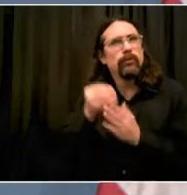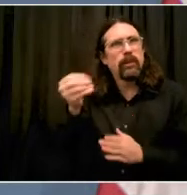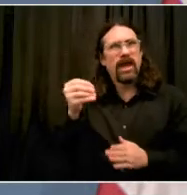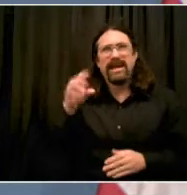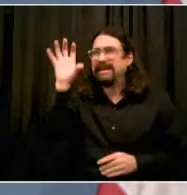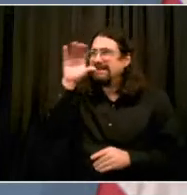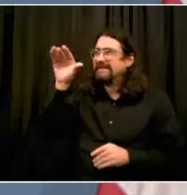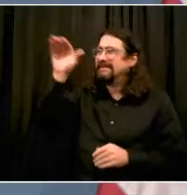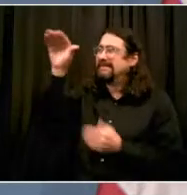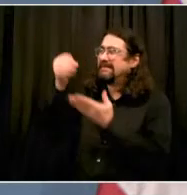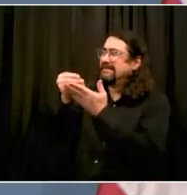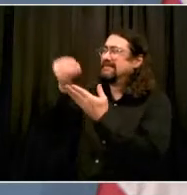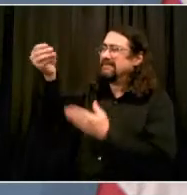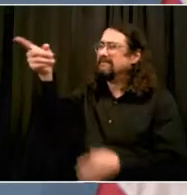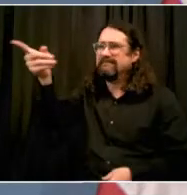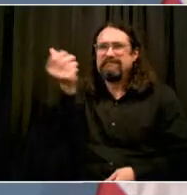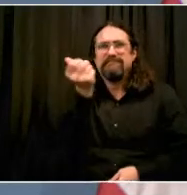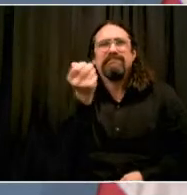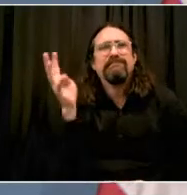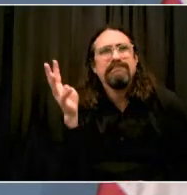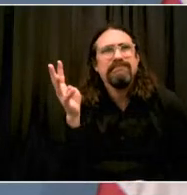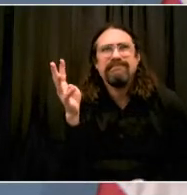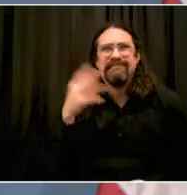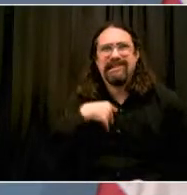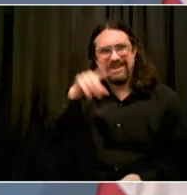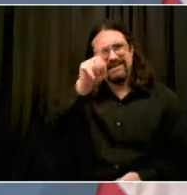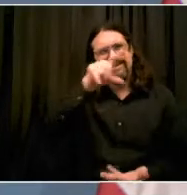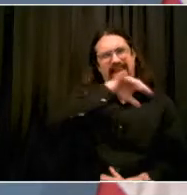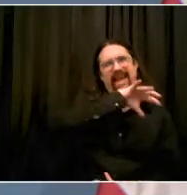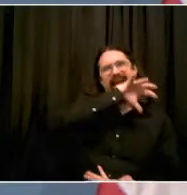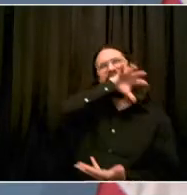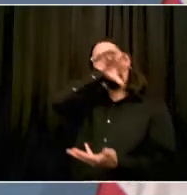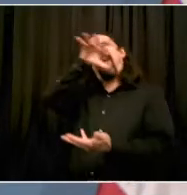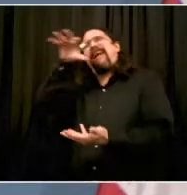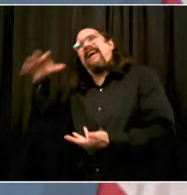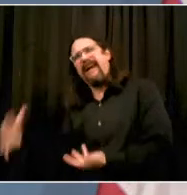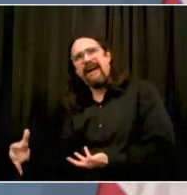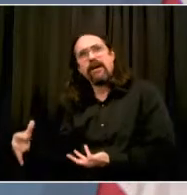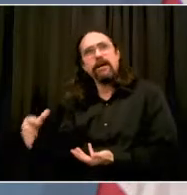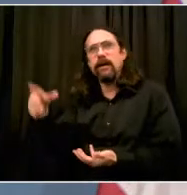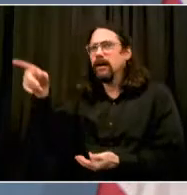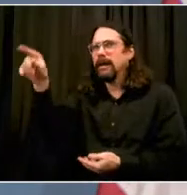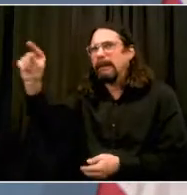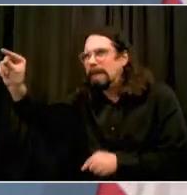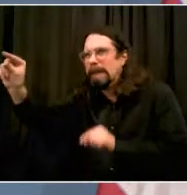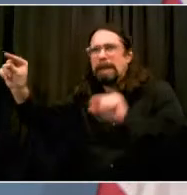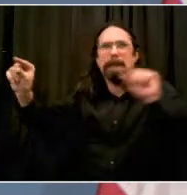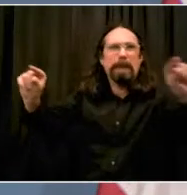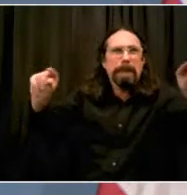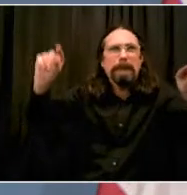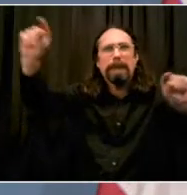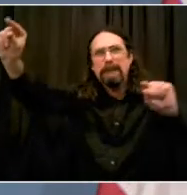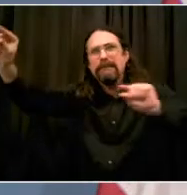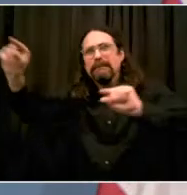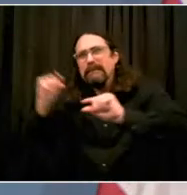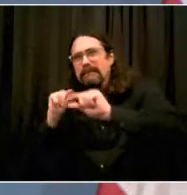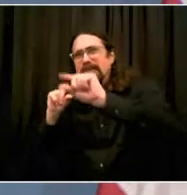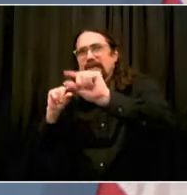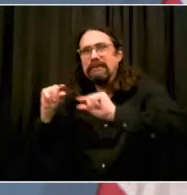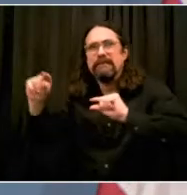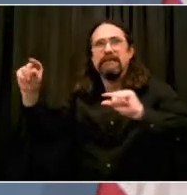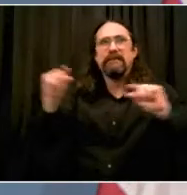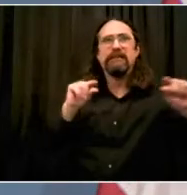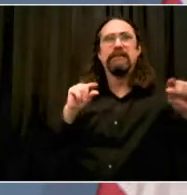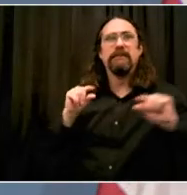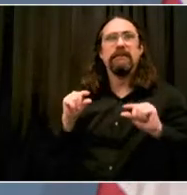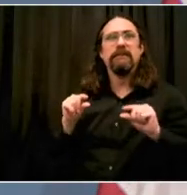by the end of this week. We have lists that have been prioritized that schools have provided to us, given the information that families have provided to